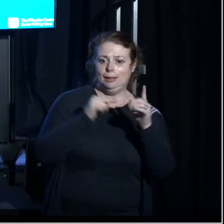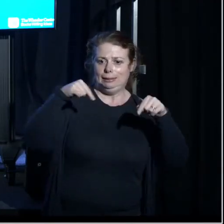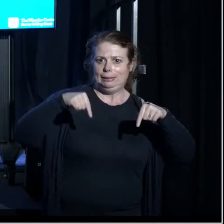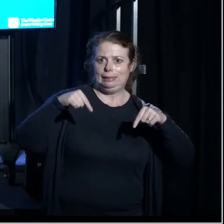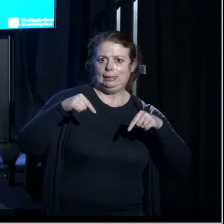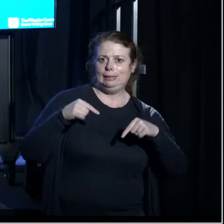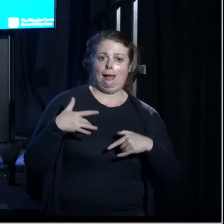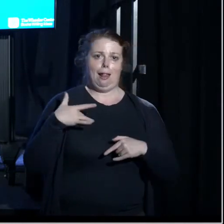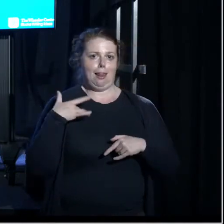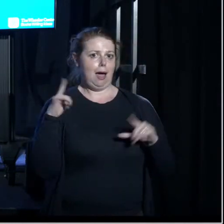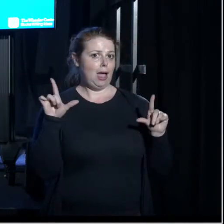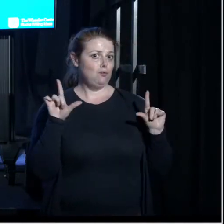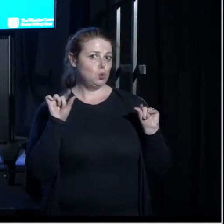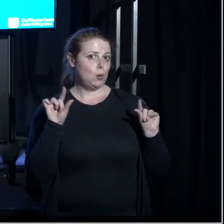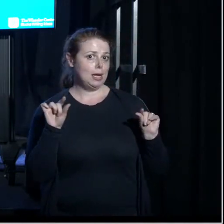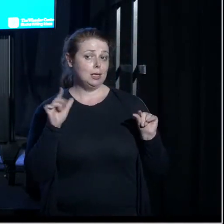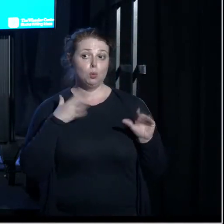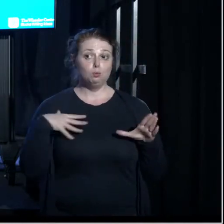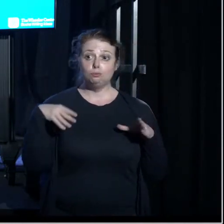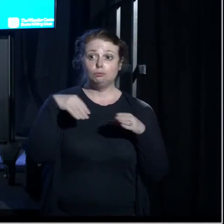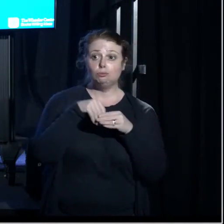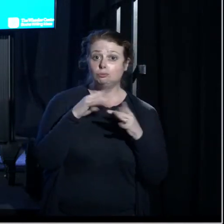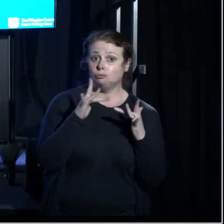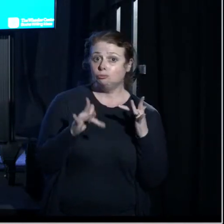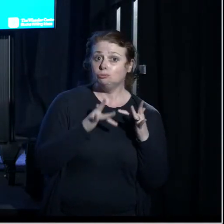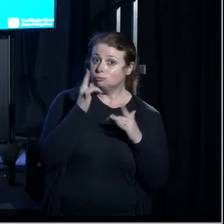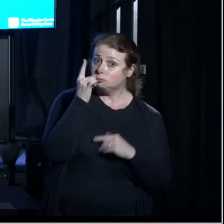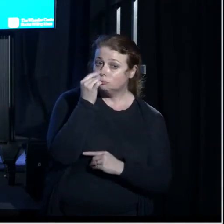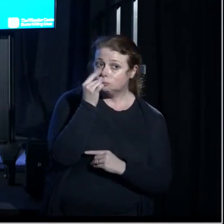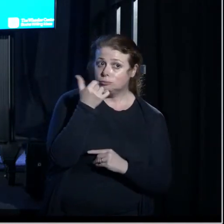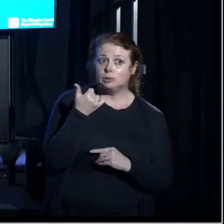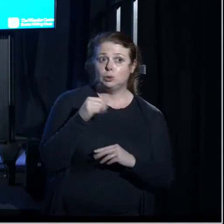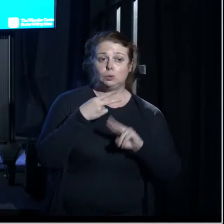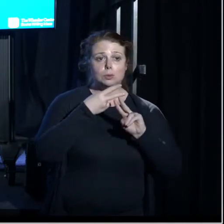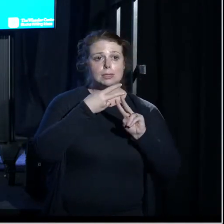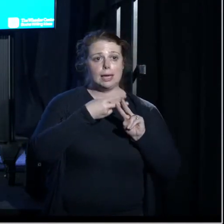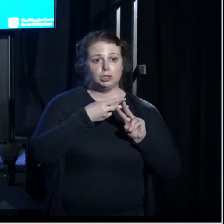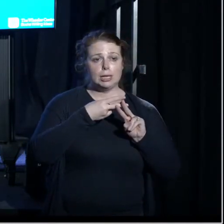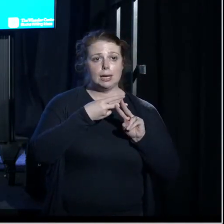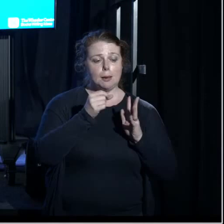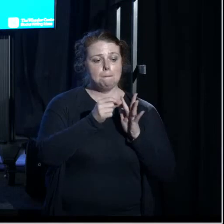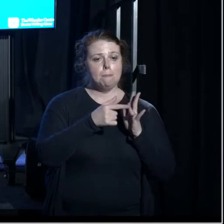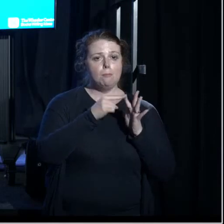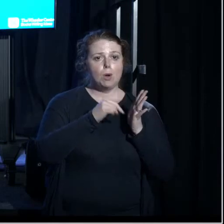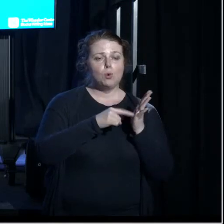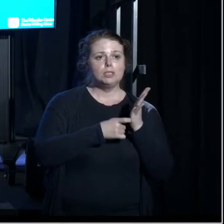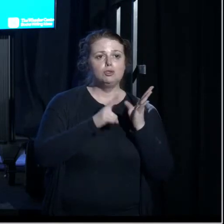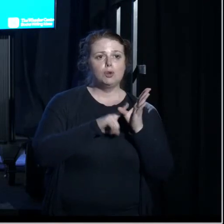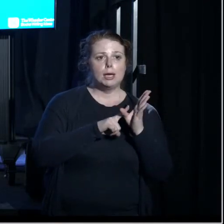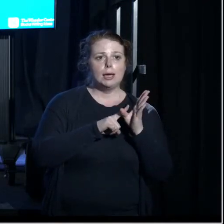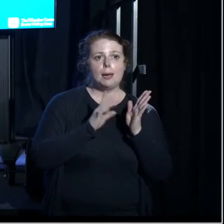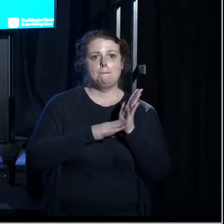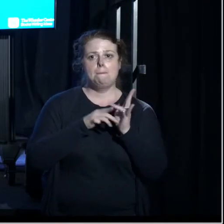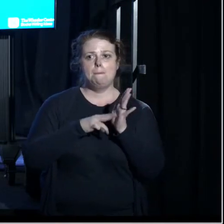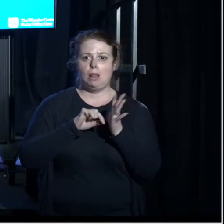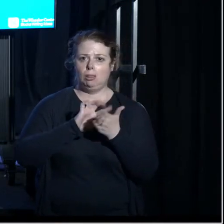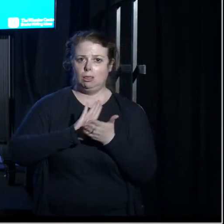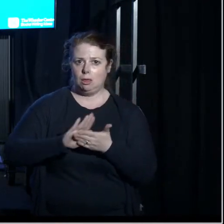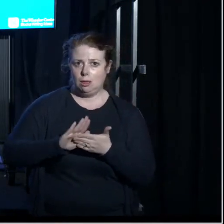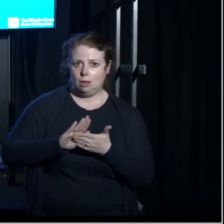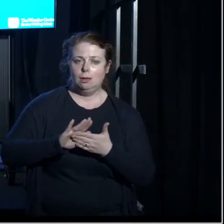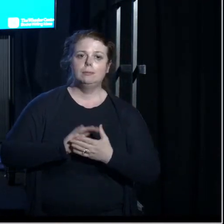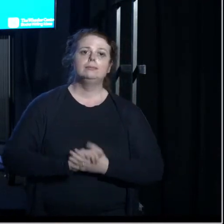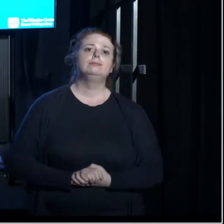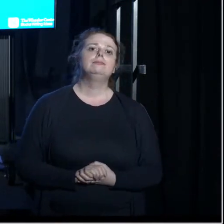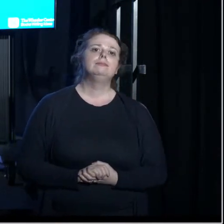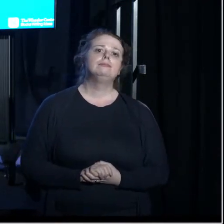live tweeting. And if you want to join in on the conversation online too, you can using the hashtag Poetry Month hashtag.